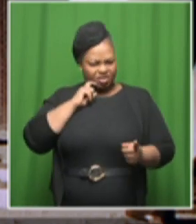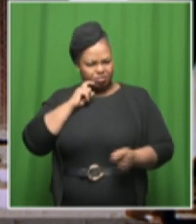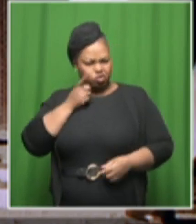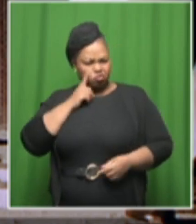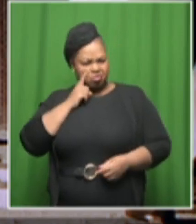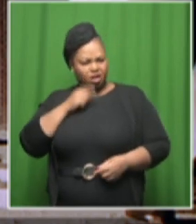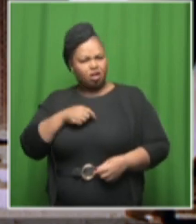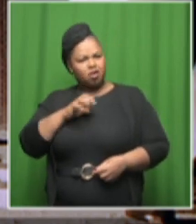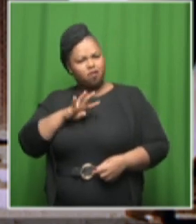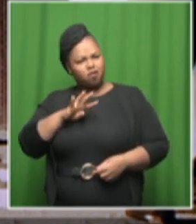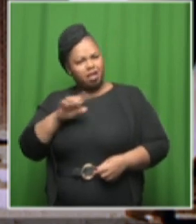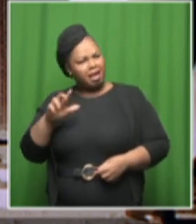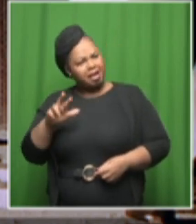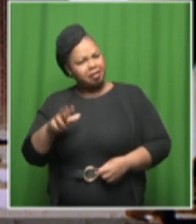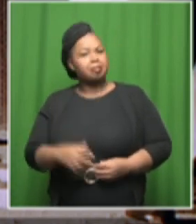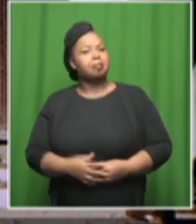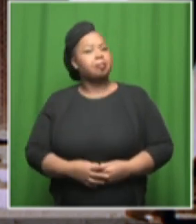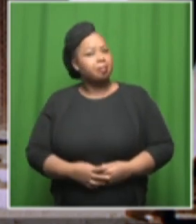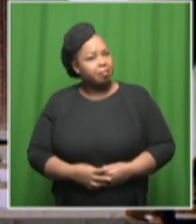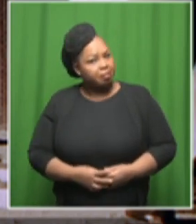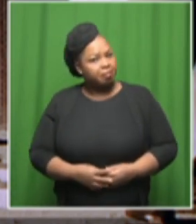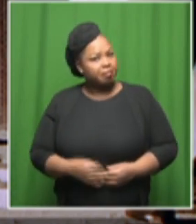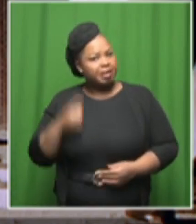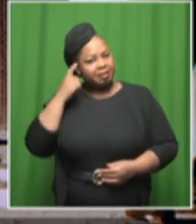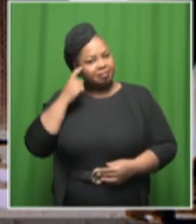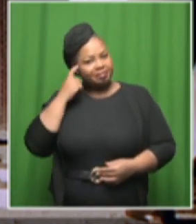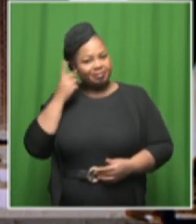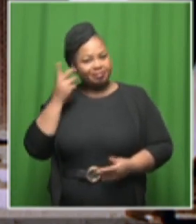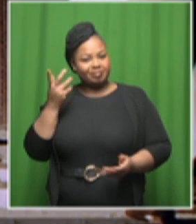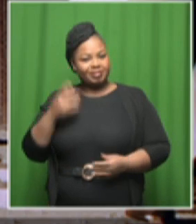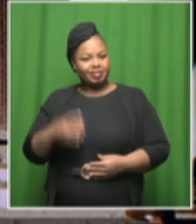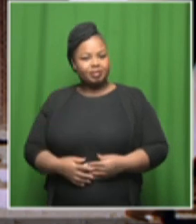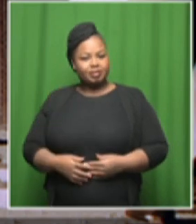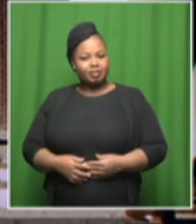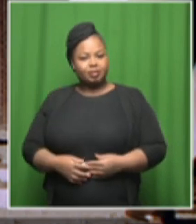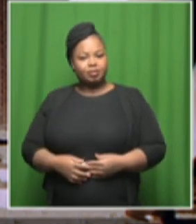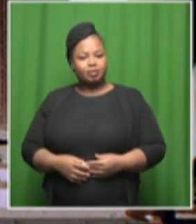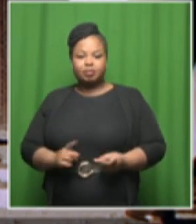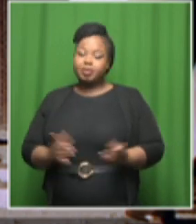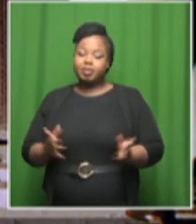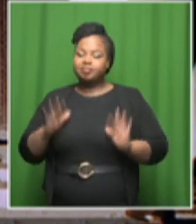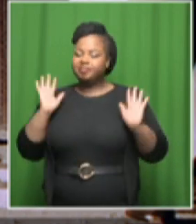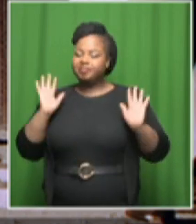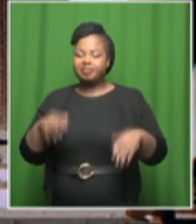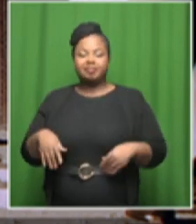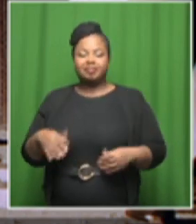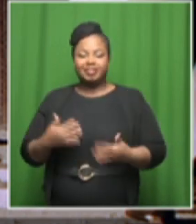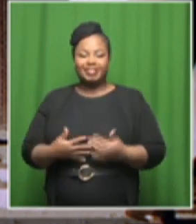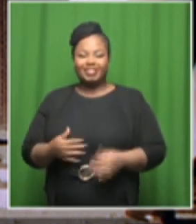He's 48 years old, so I wonder if that is classified as old. Don't know. Anyway, let's leave it there.